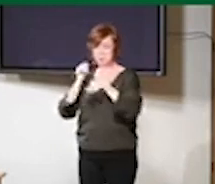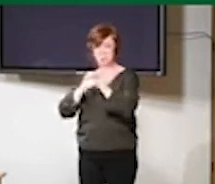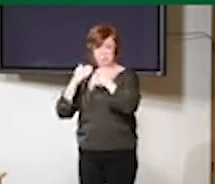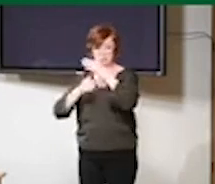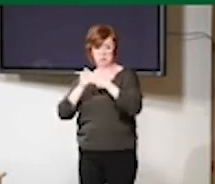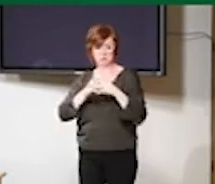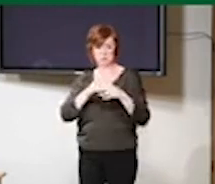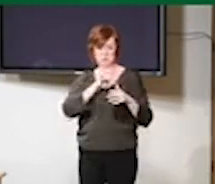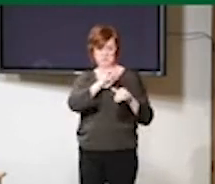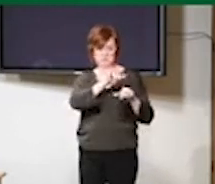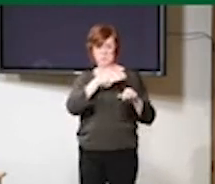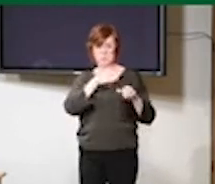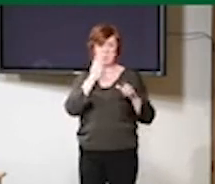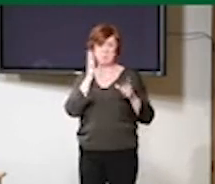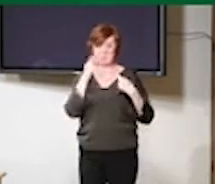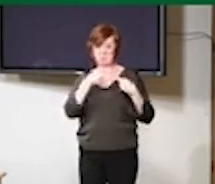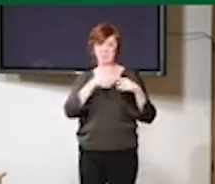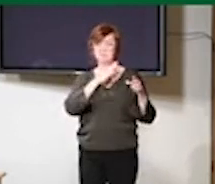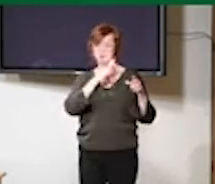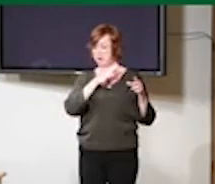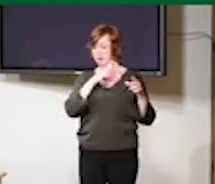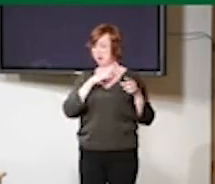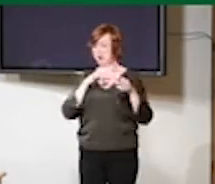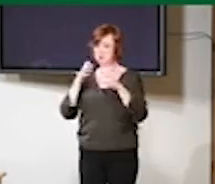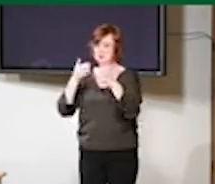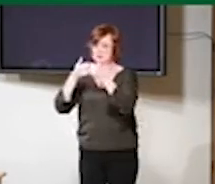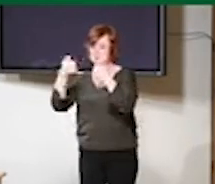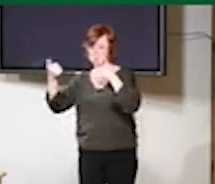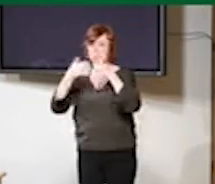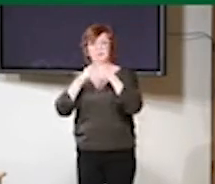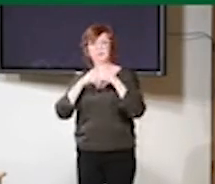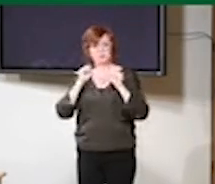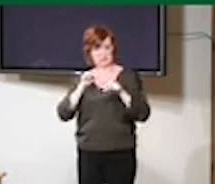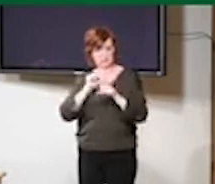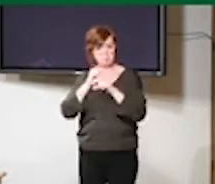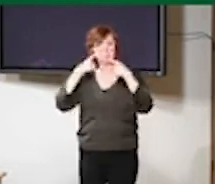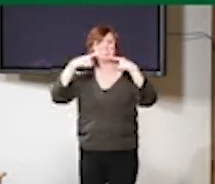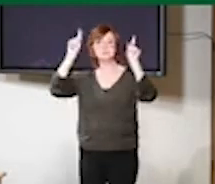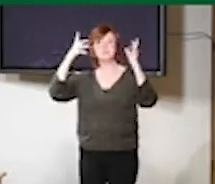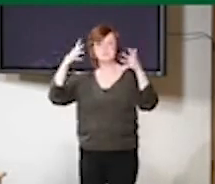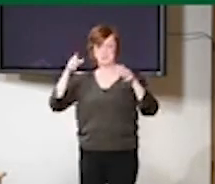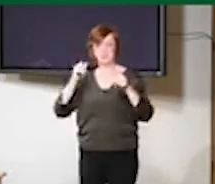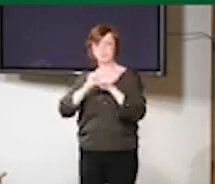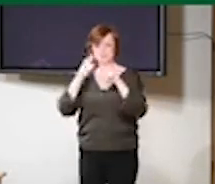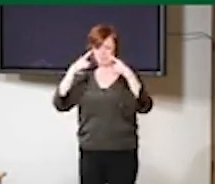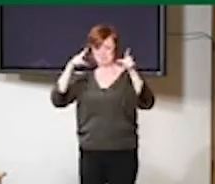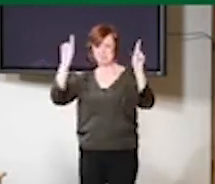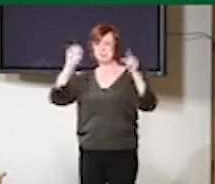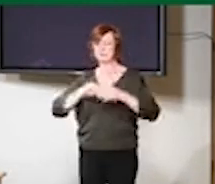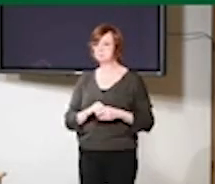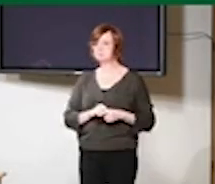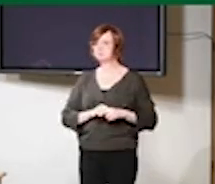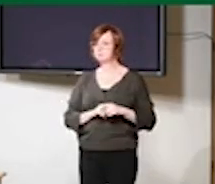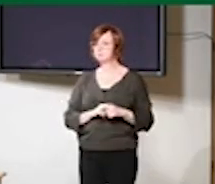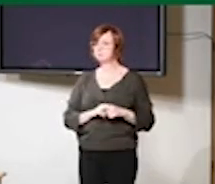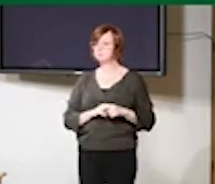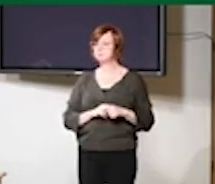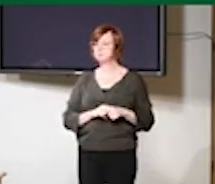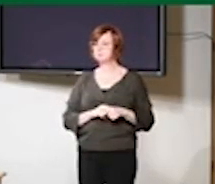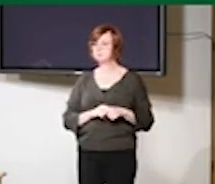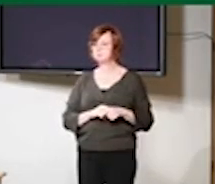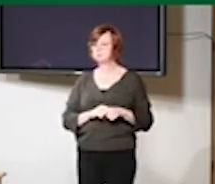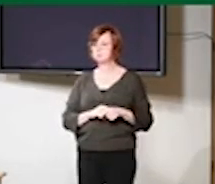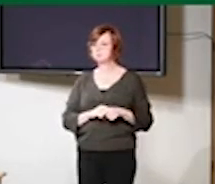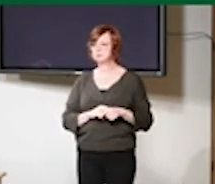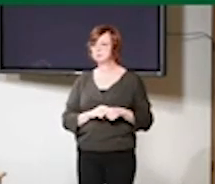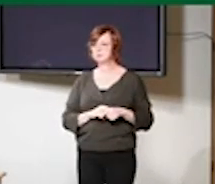acceptable to self-isolate in the house, have others in the household separated from where you are, and in most cases there is